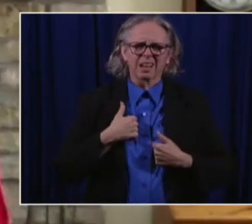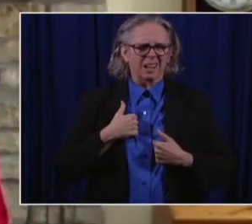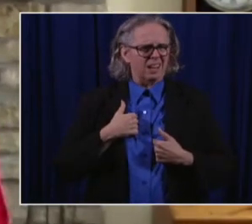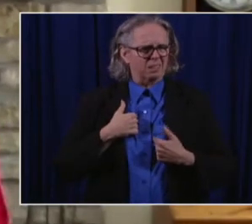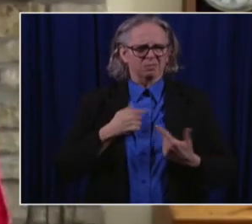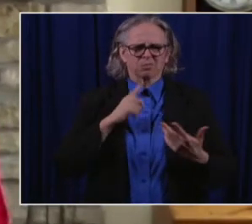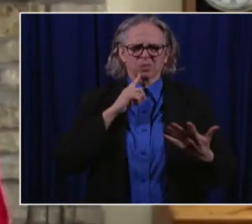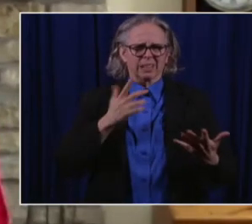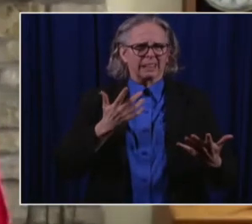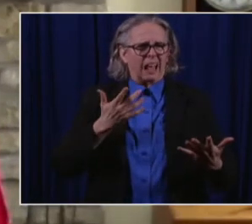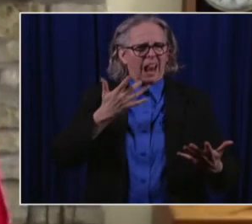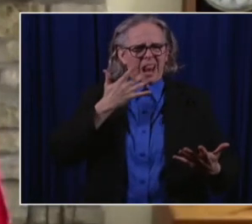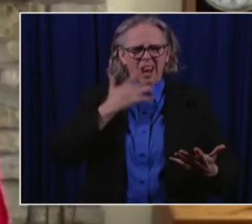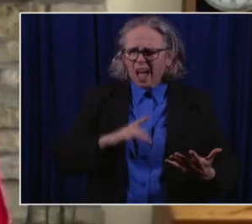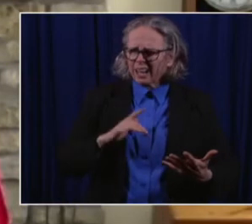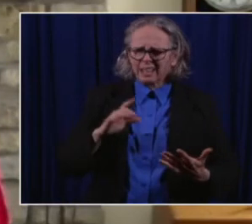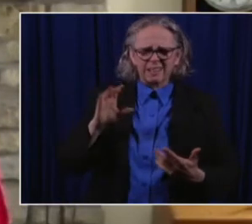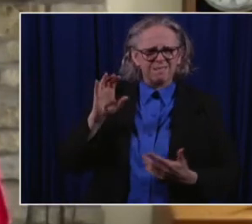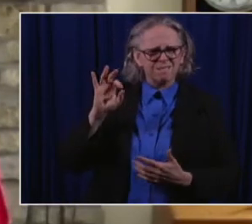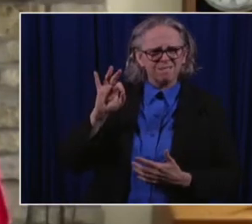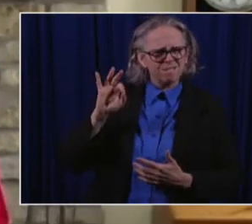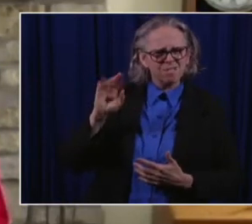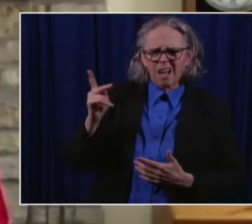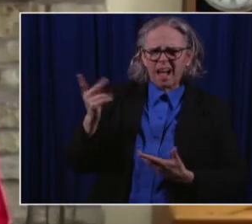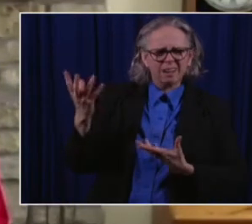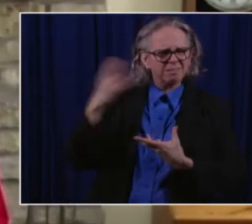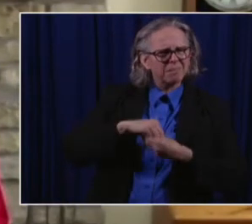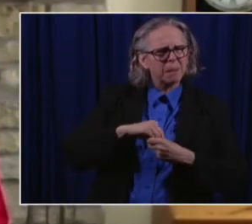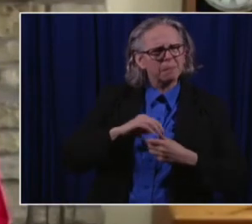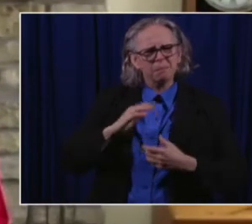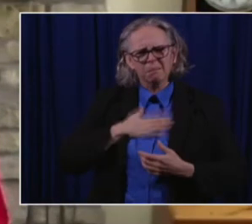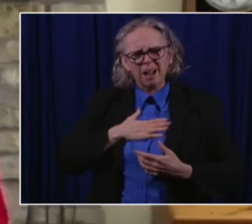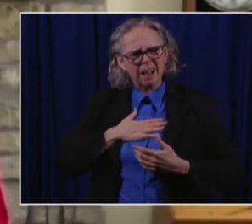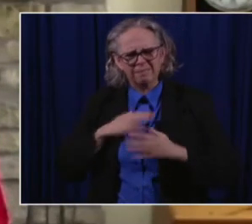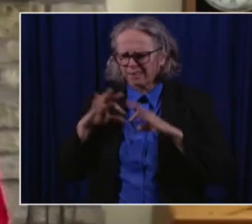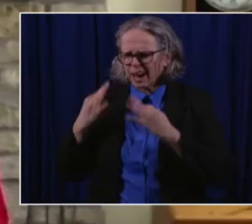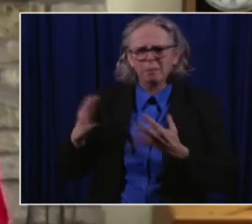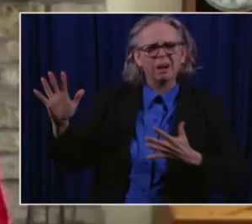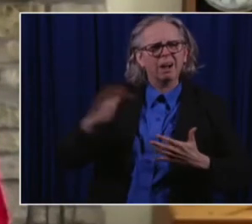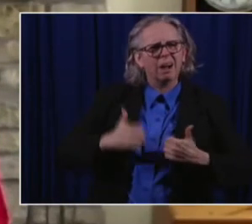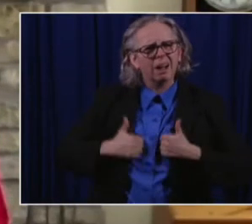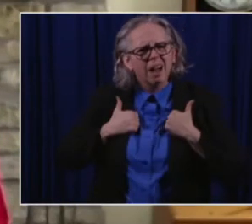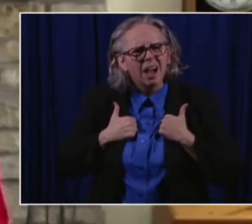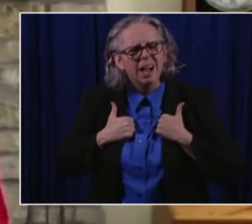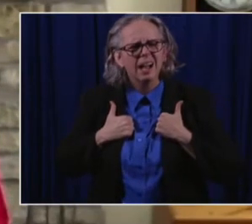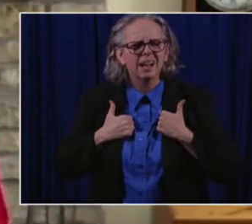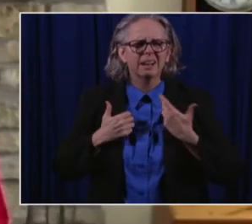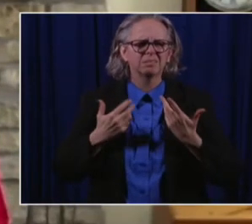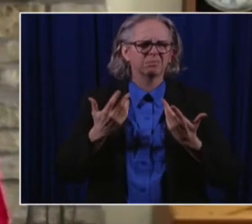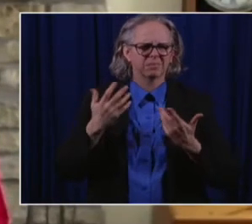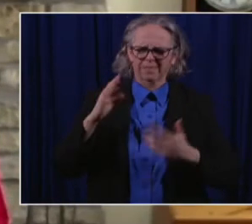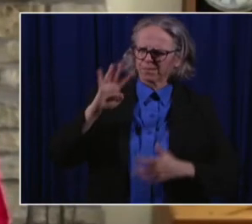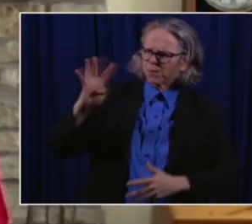that Fred has been a major part of our life for better than 4